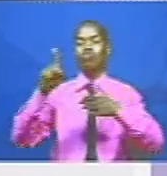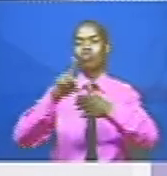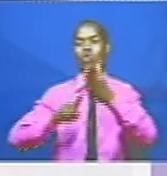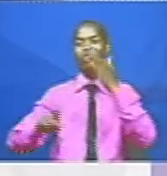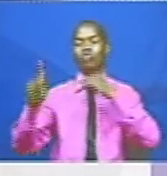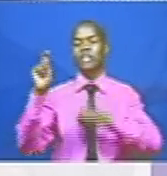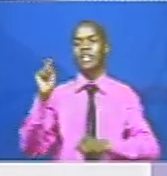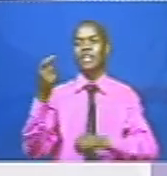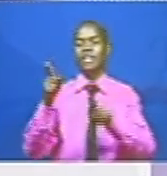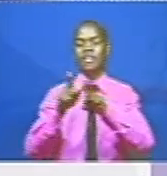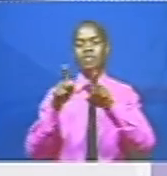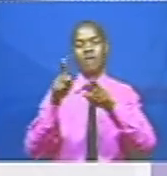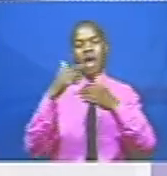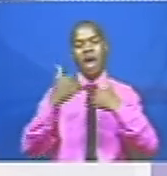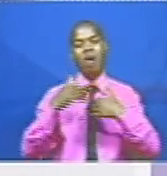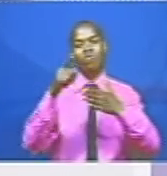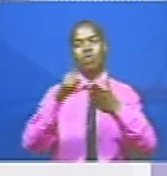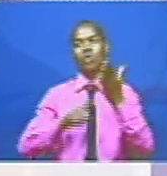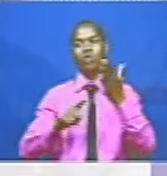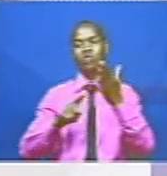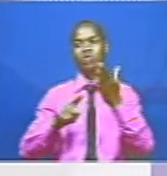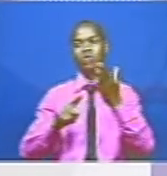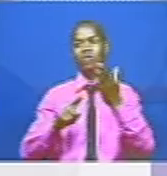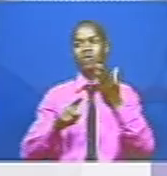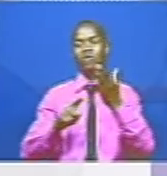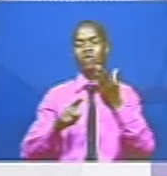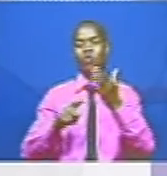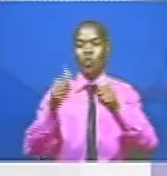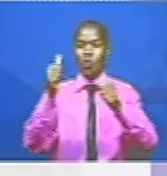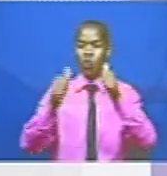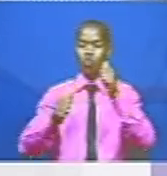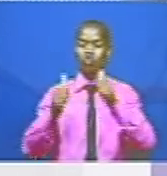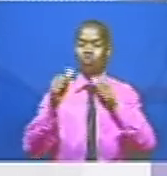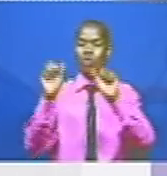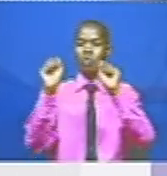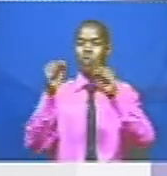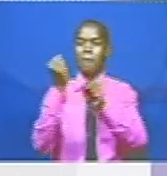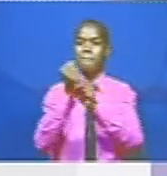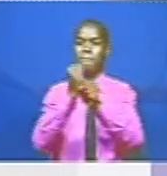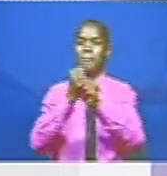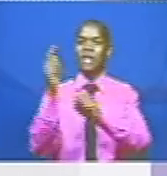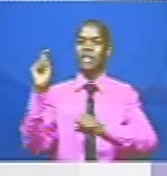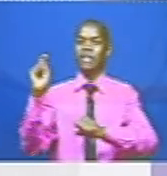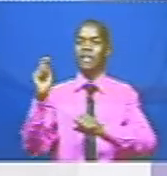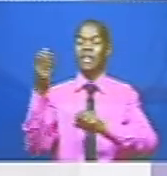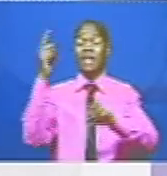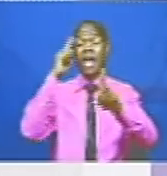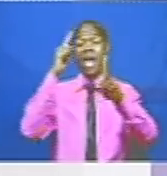in, what they have. And that one will enable Kenya to aim higher when it comes